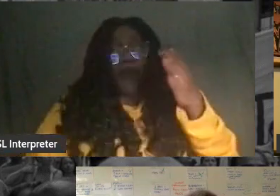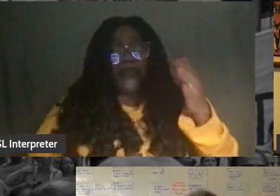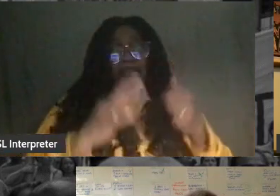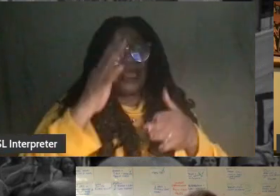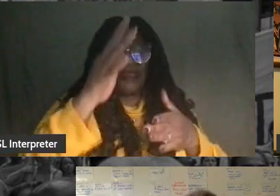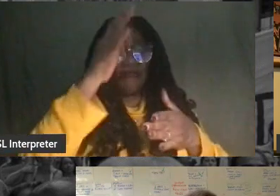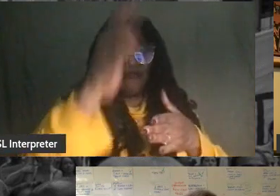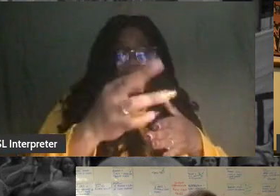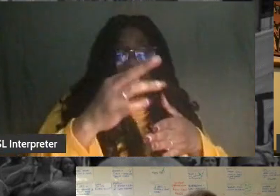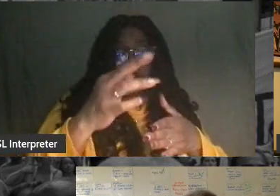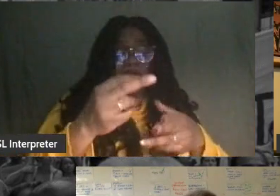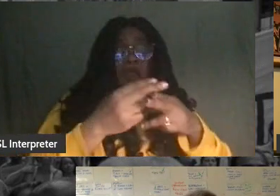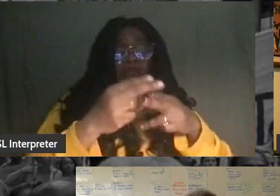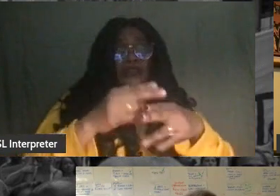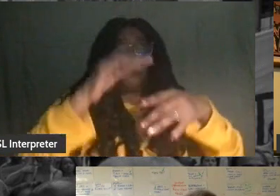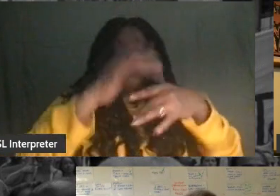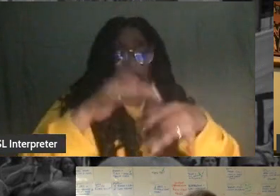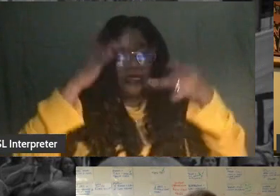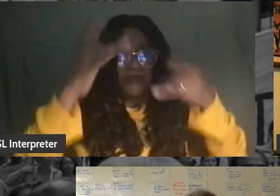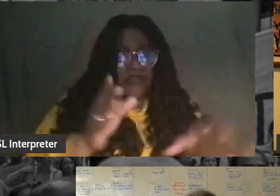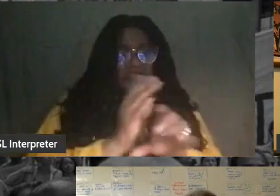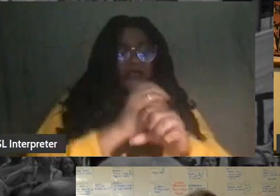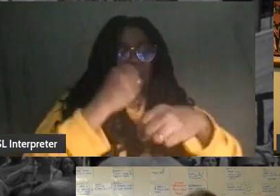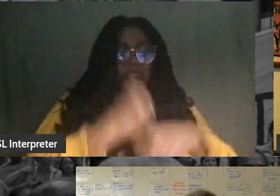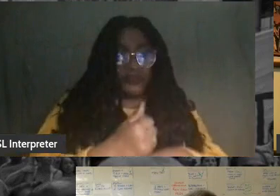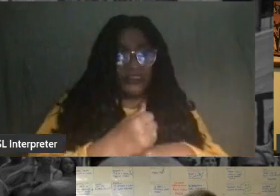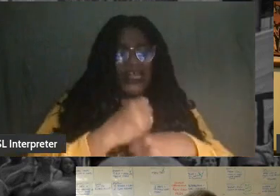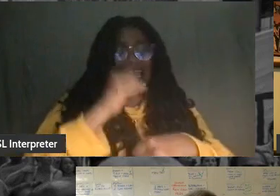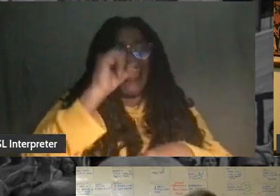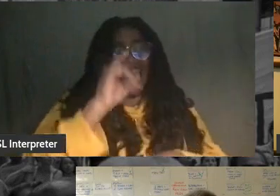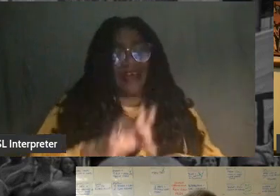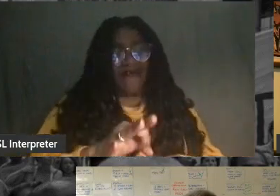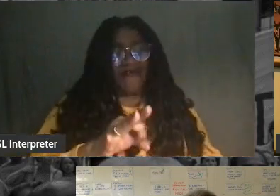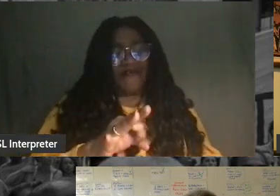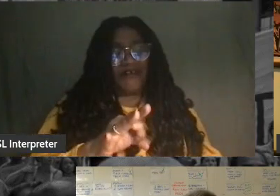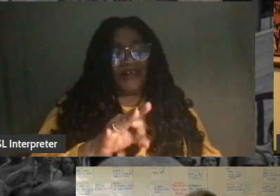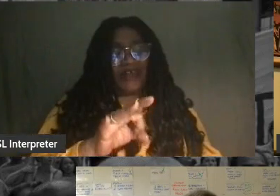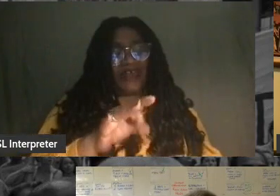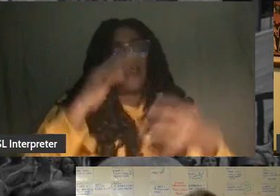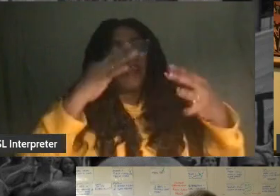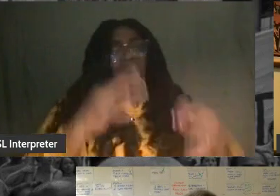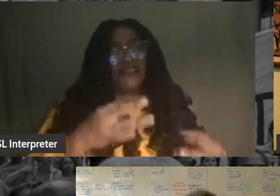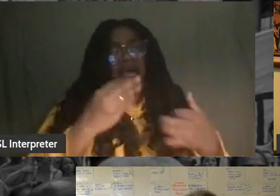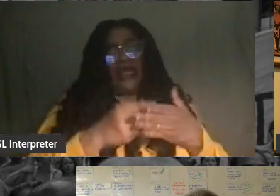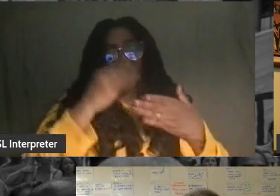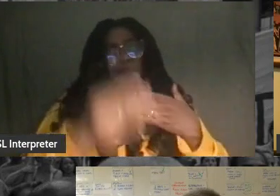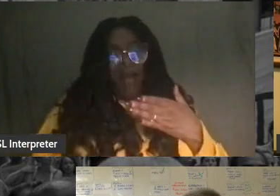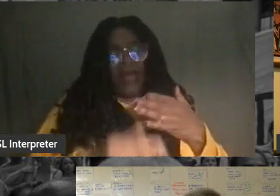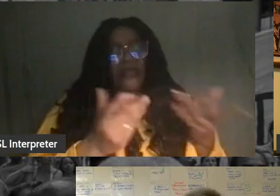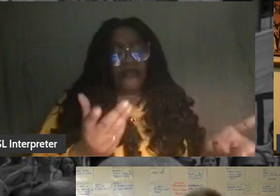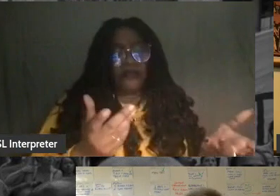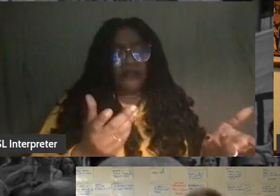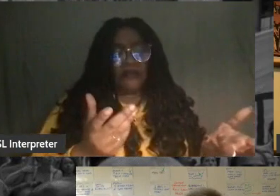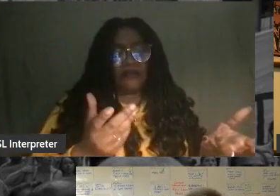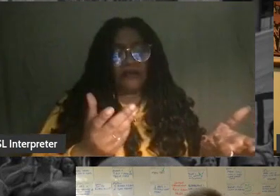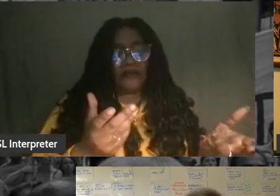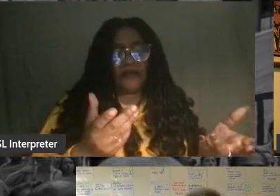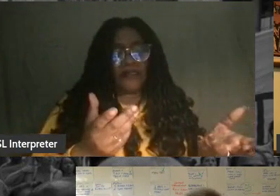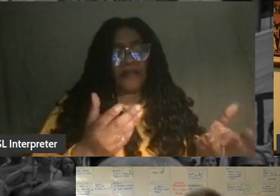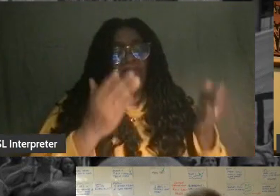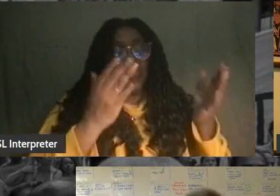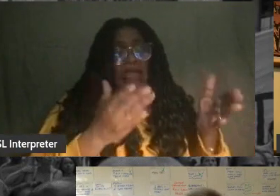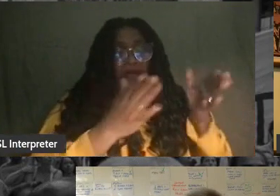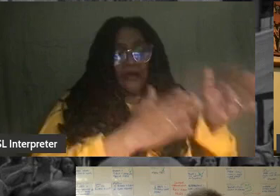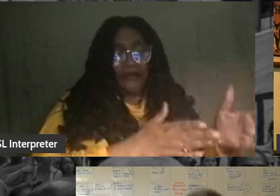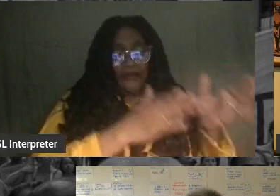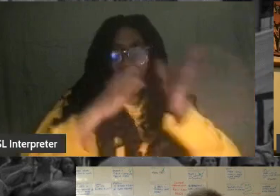producer decides to buy the project, if the producer decides to buy the project. In a shopping